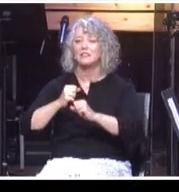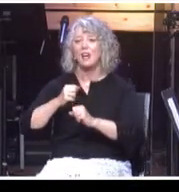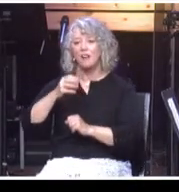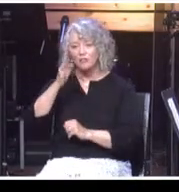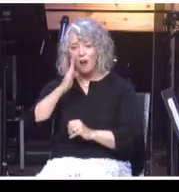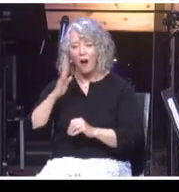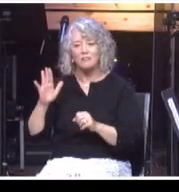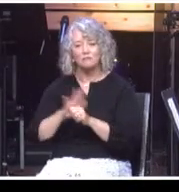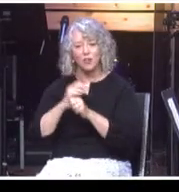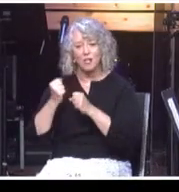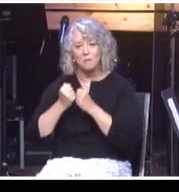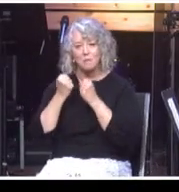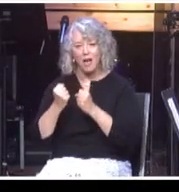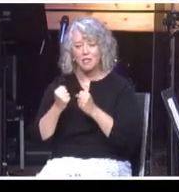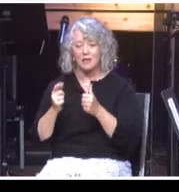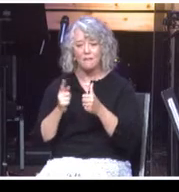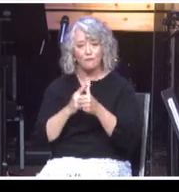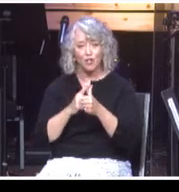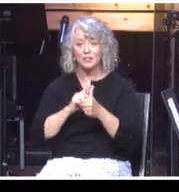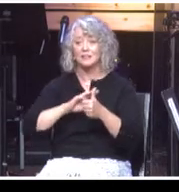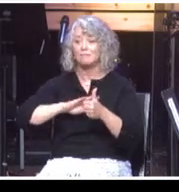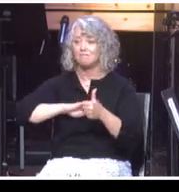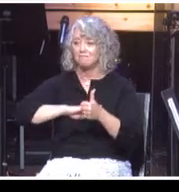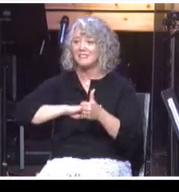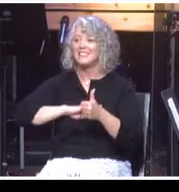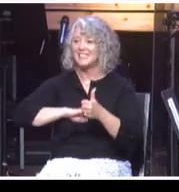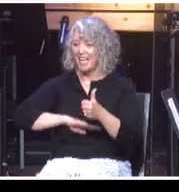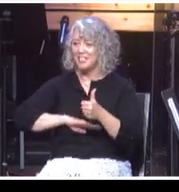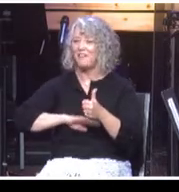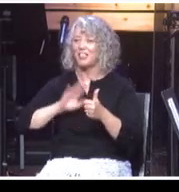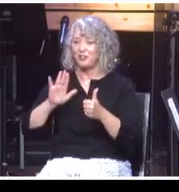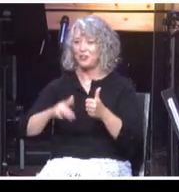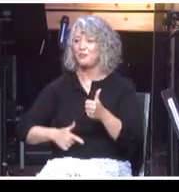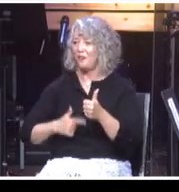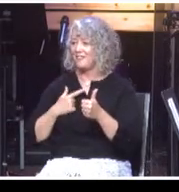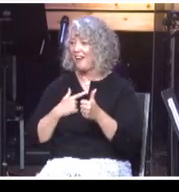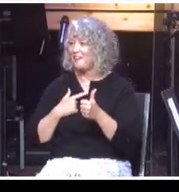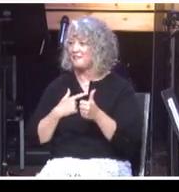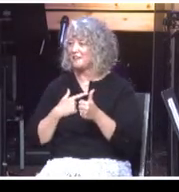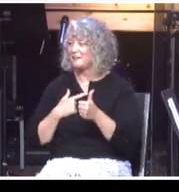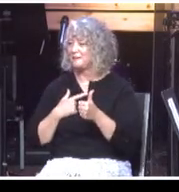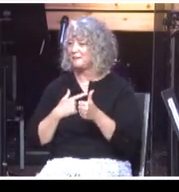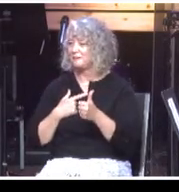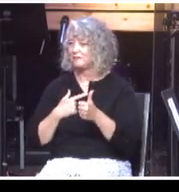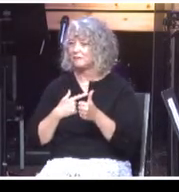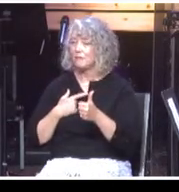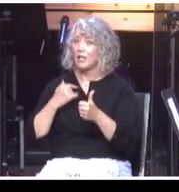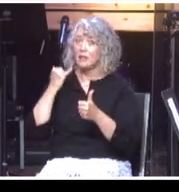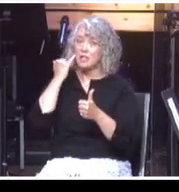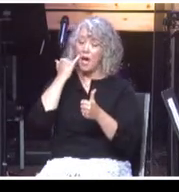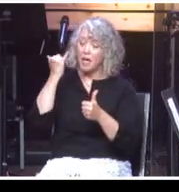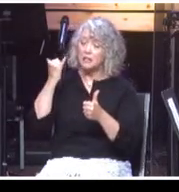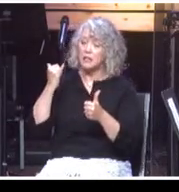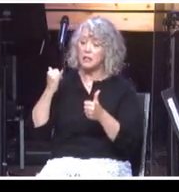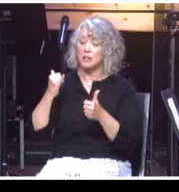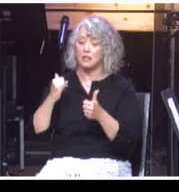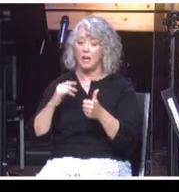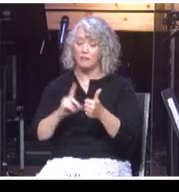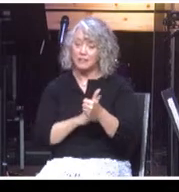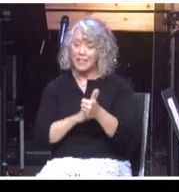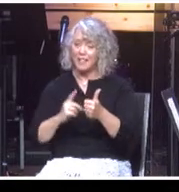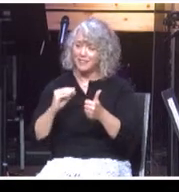satisfaction. There's satisfaction in life there. And basically, the idea of David trying to teach